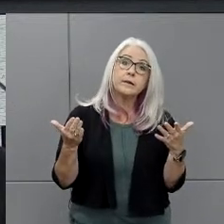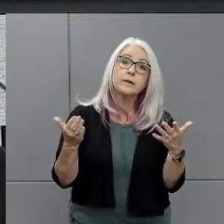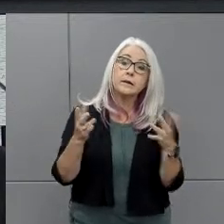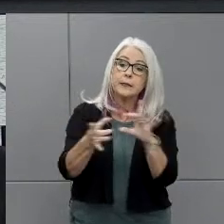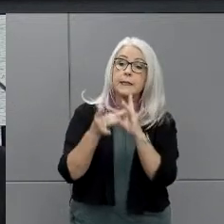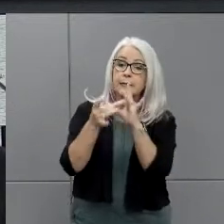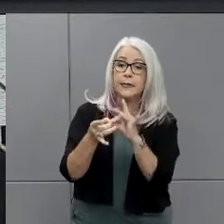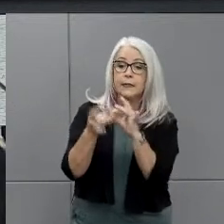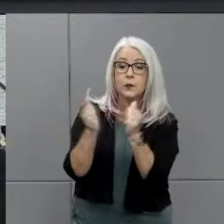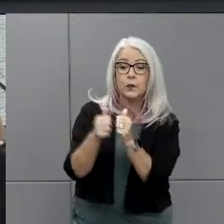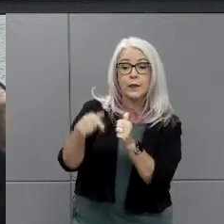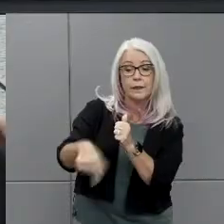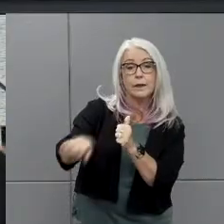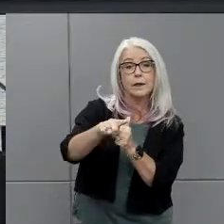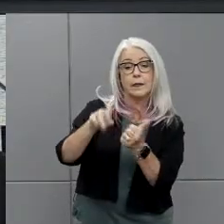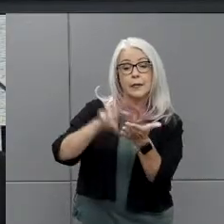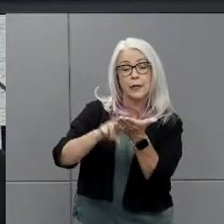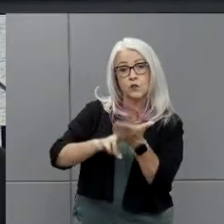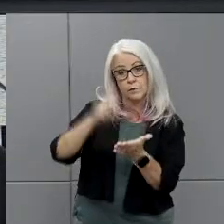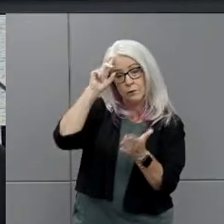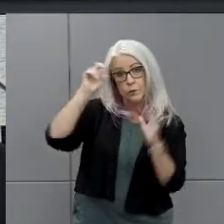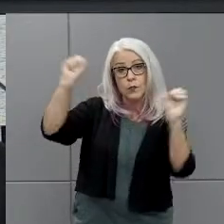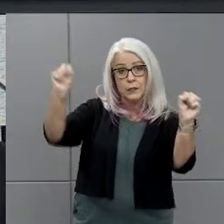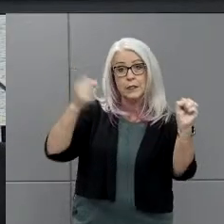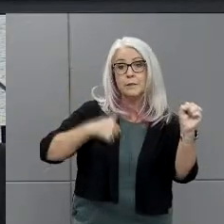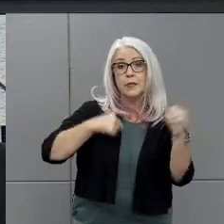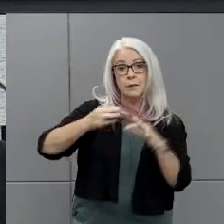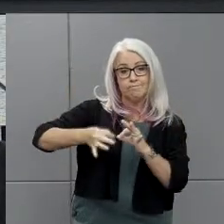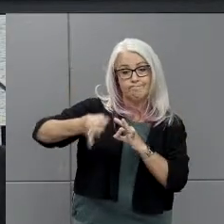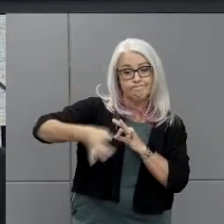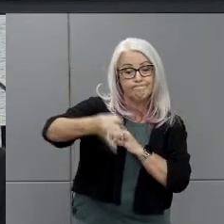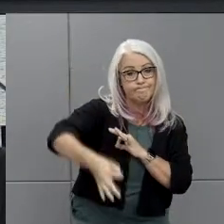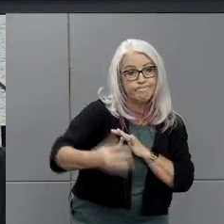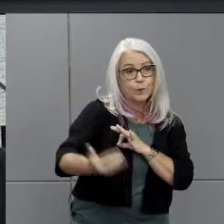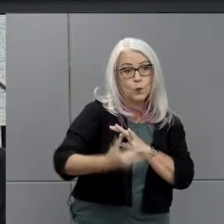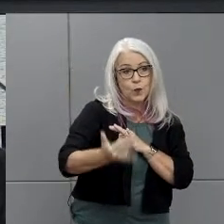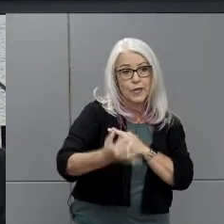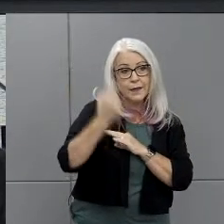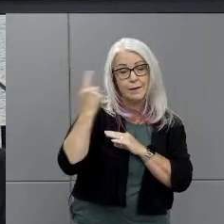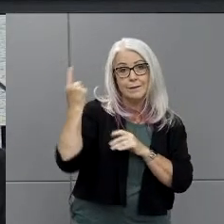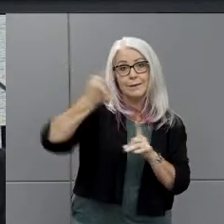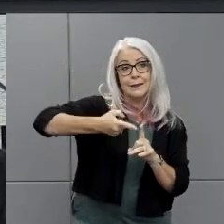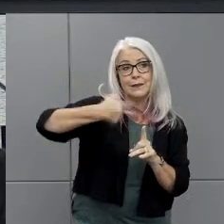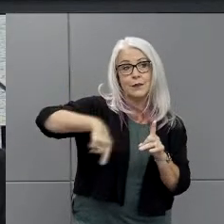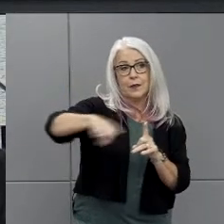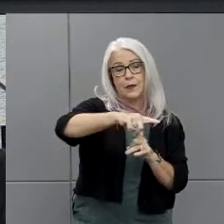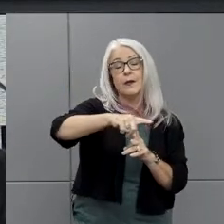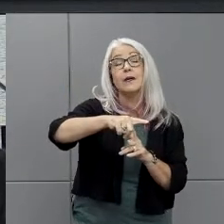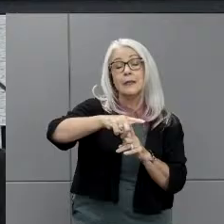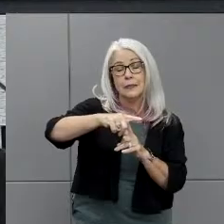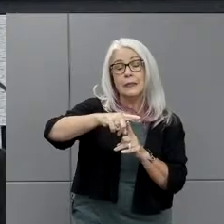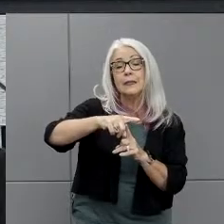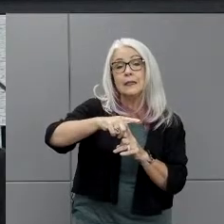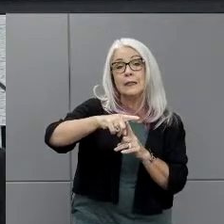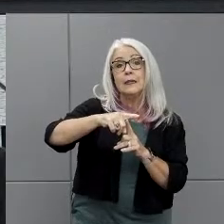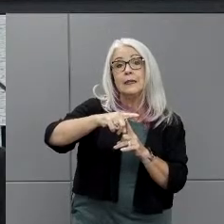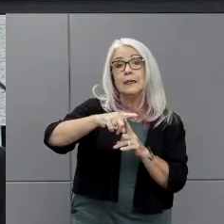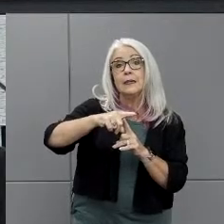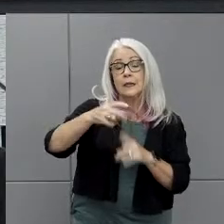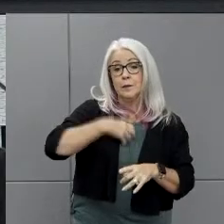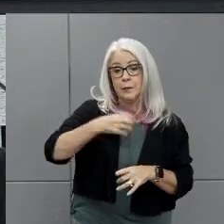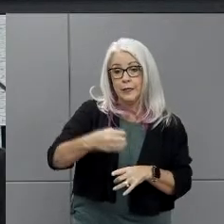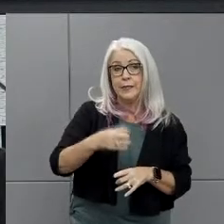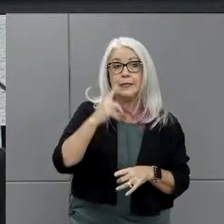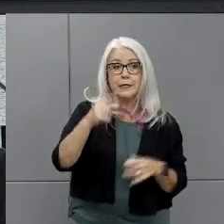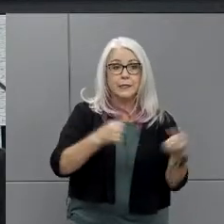with this contract be postponed until this complaint is investigated and adjudicated.